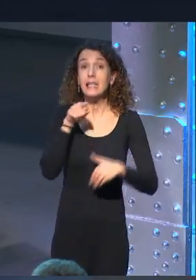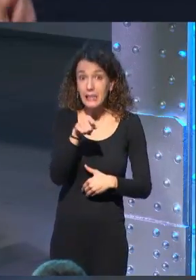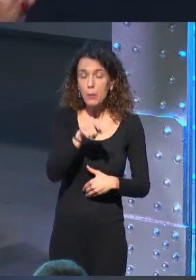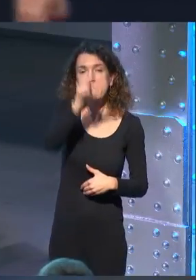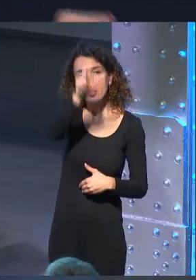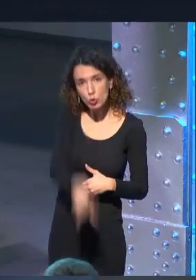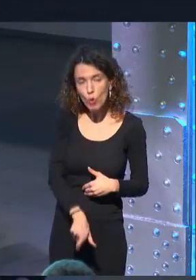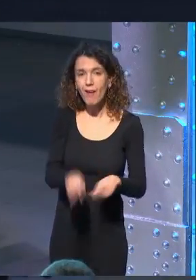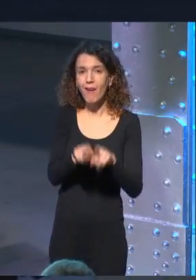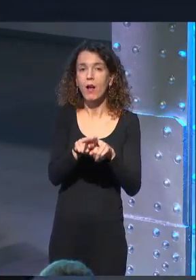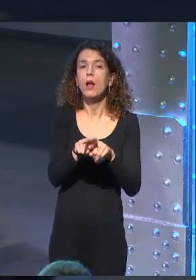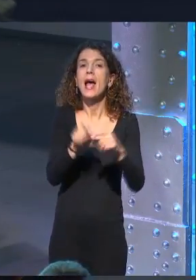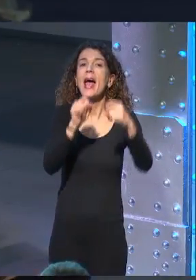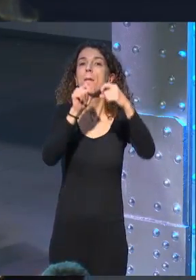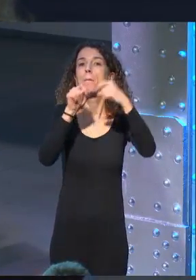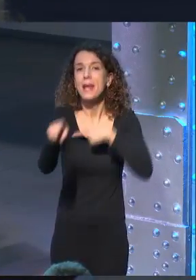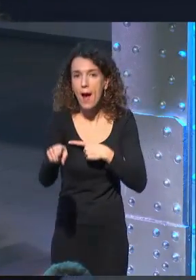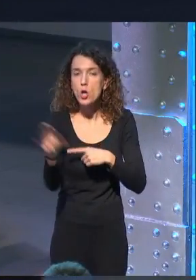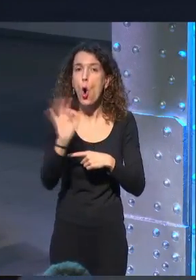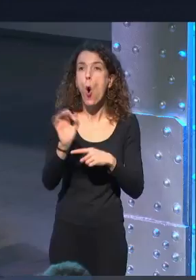the person who eventually